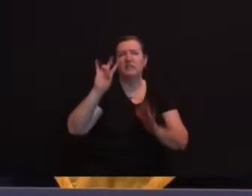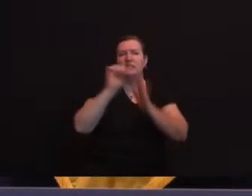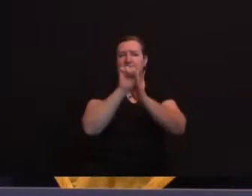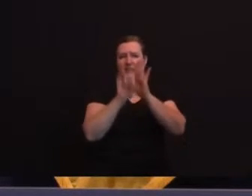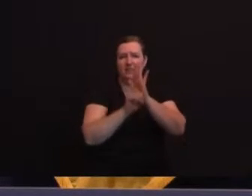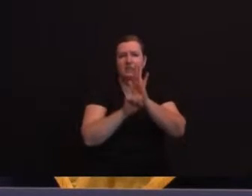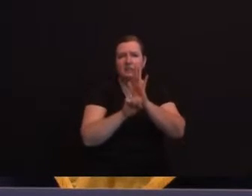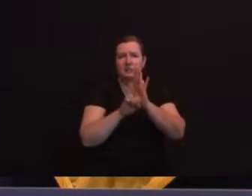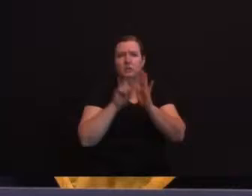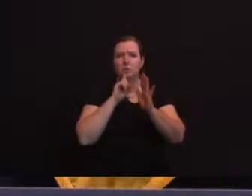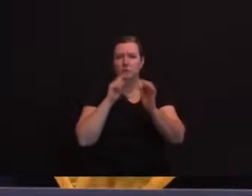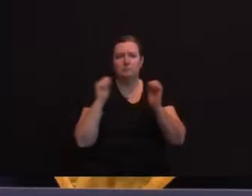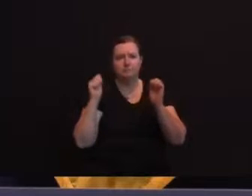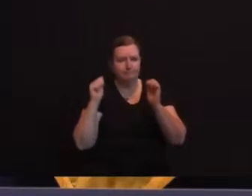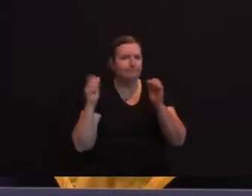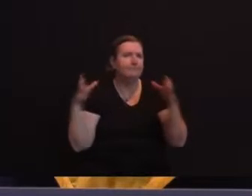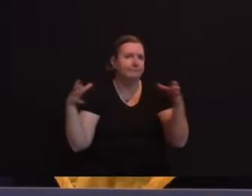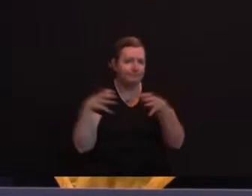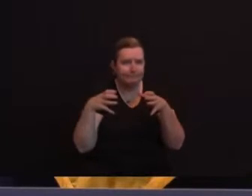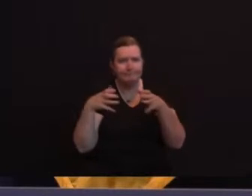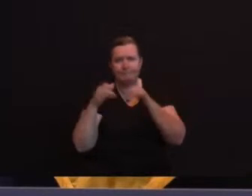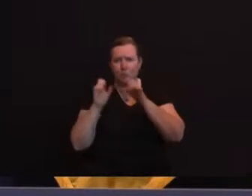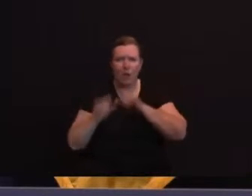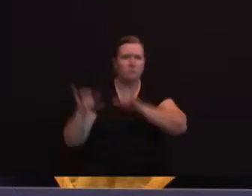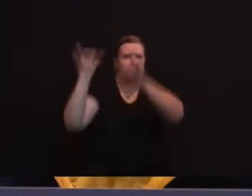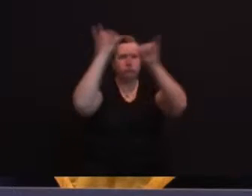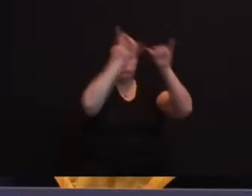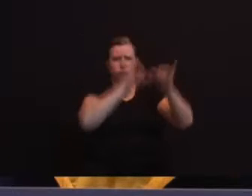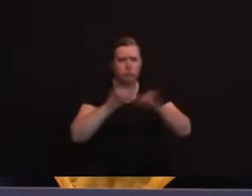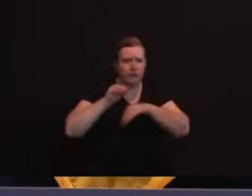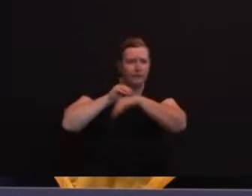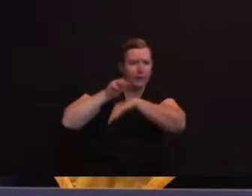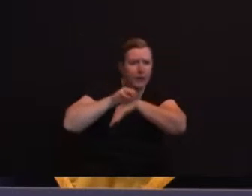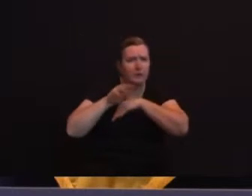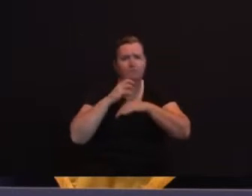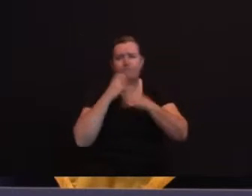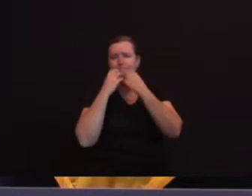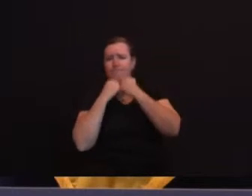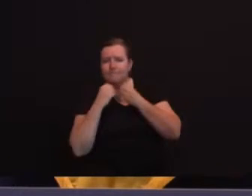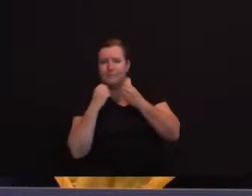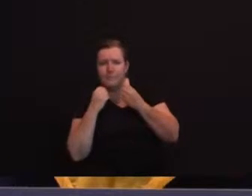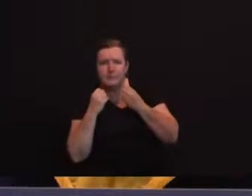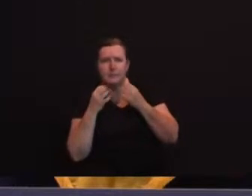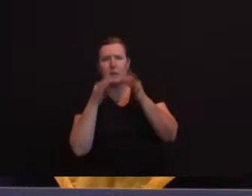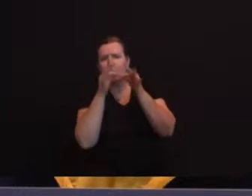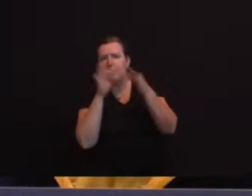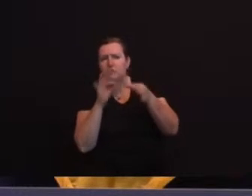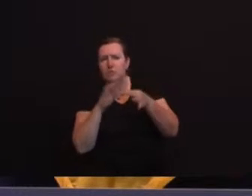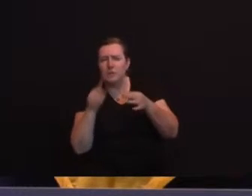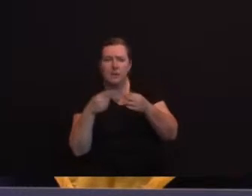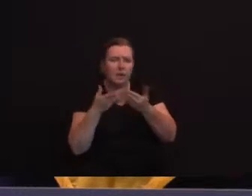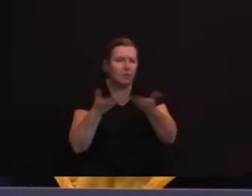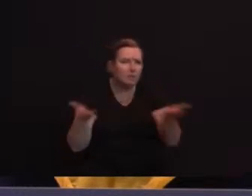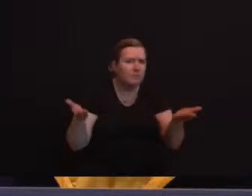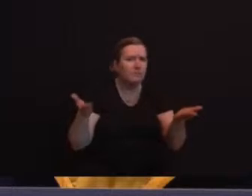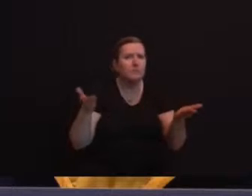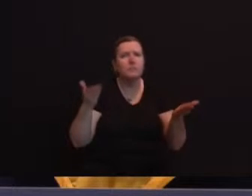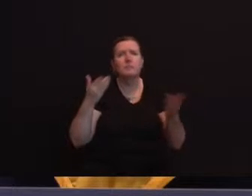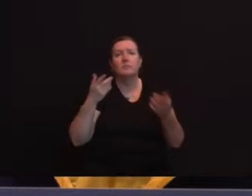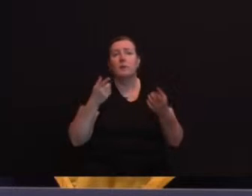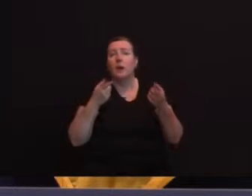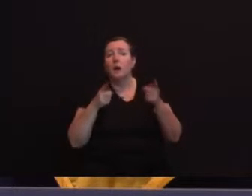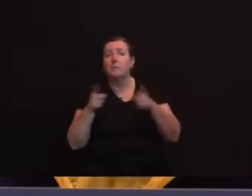pretty consistent guidance and value statements on several things. And one of them, I think, will come sooner than later. And Dan, I think, is working on